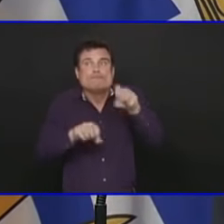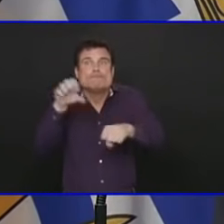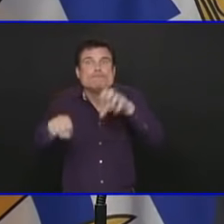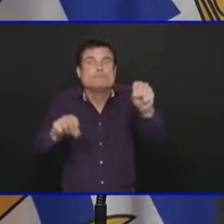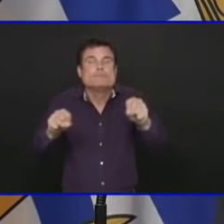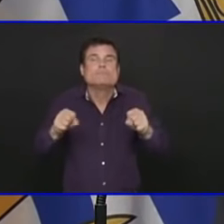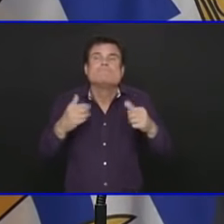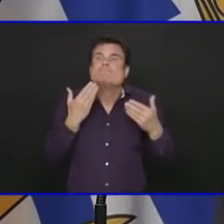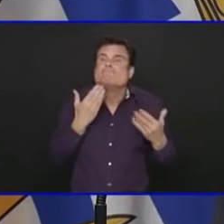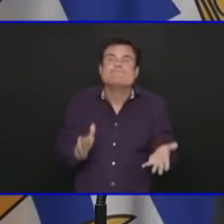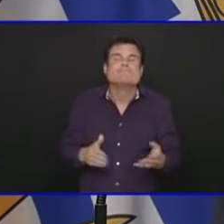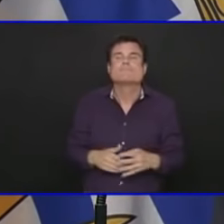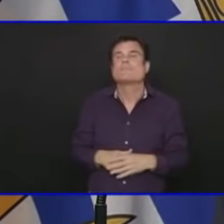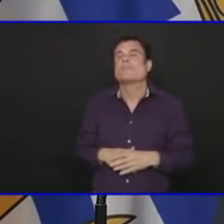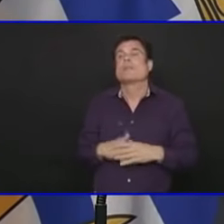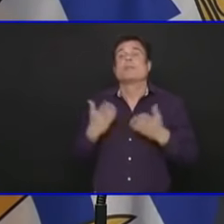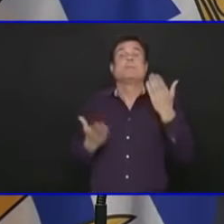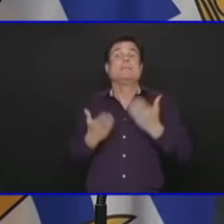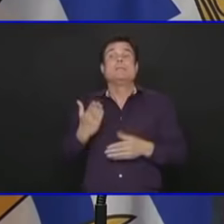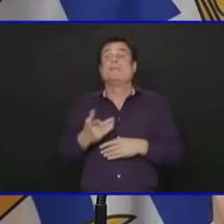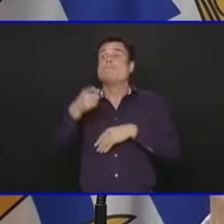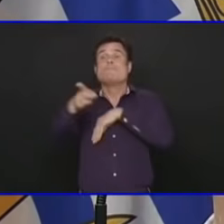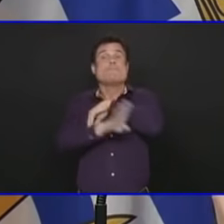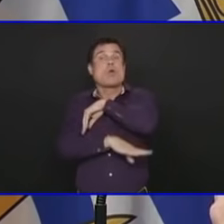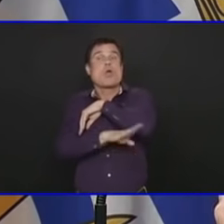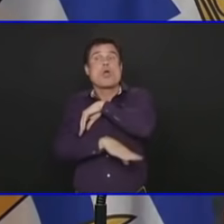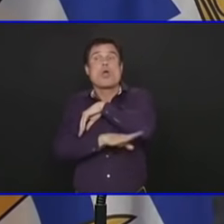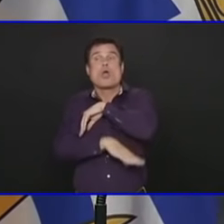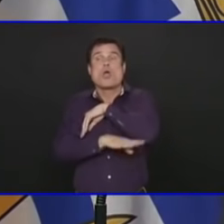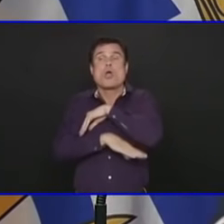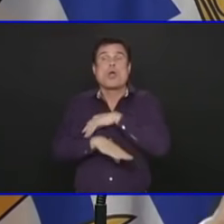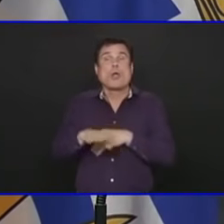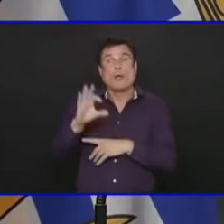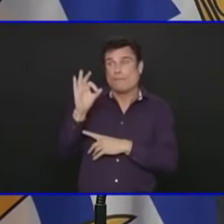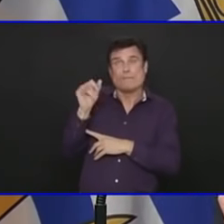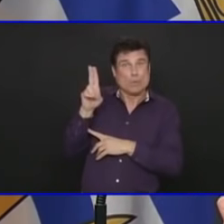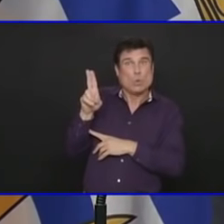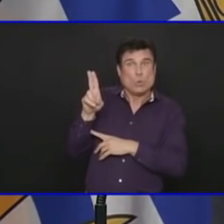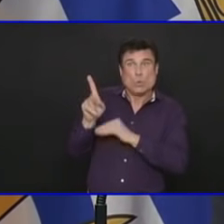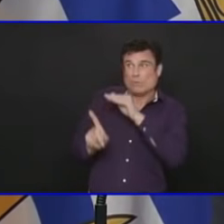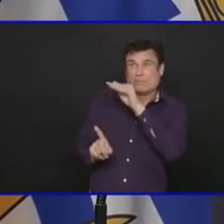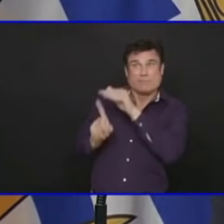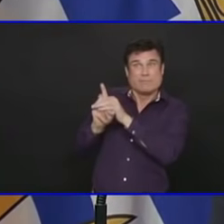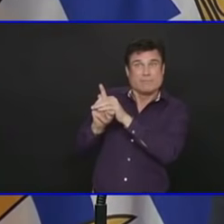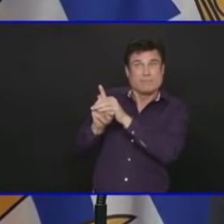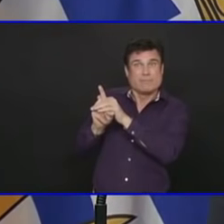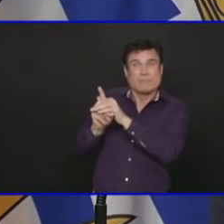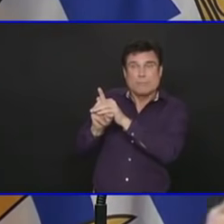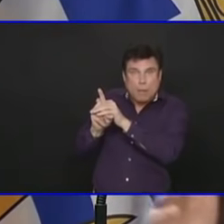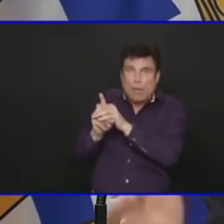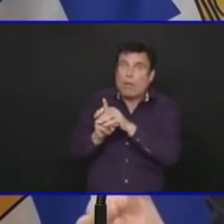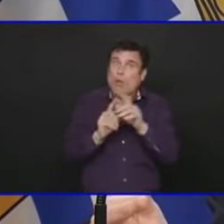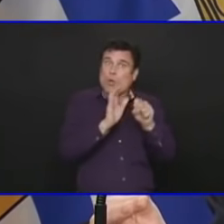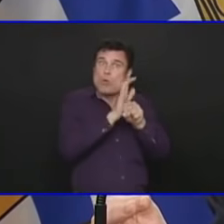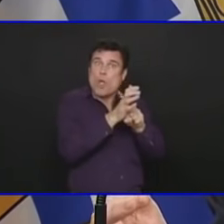uncharted territory right now, and that's why it is so important for us to maintain these principles through this summer.